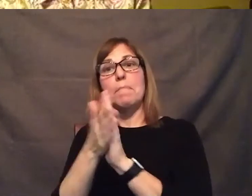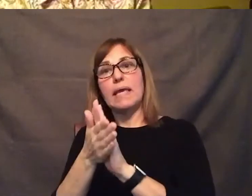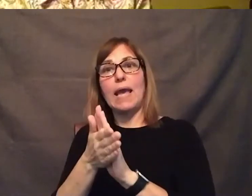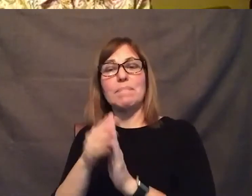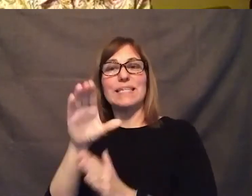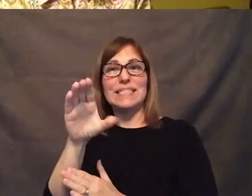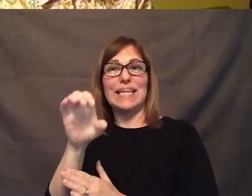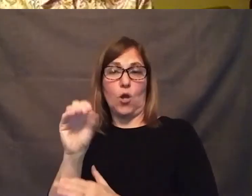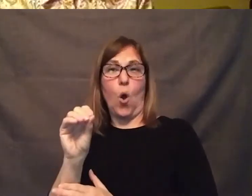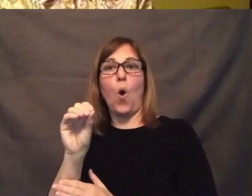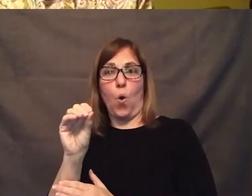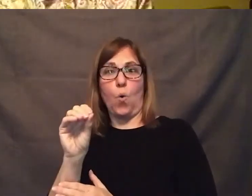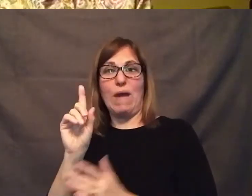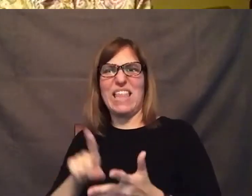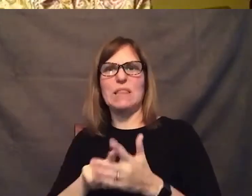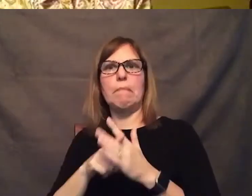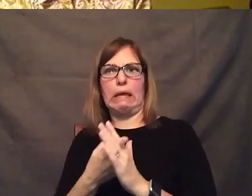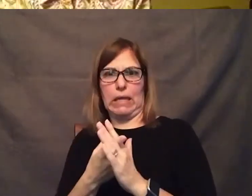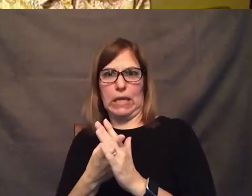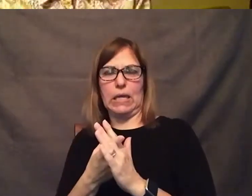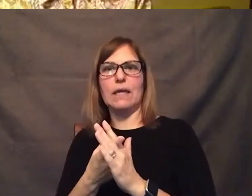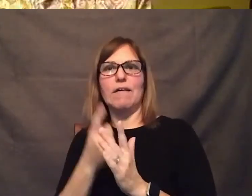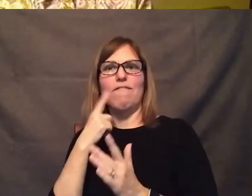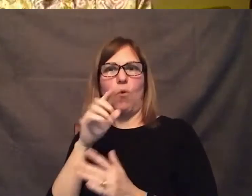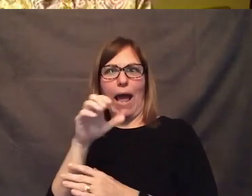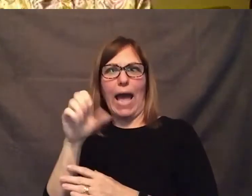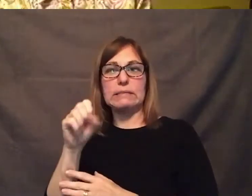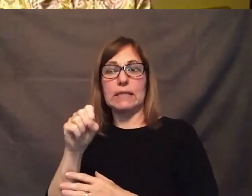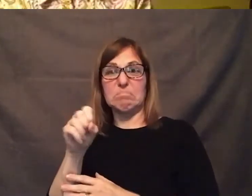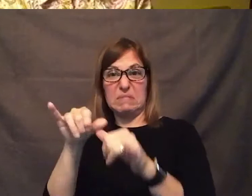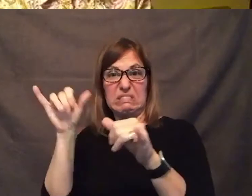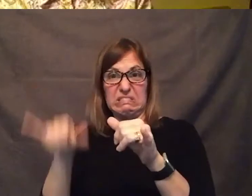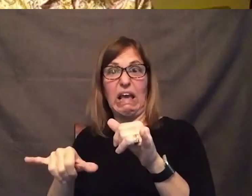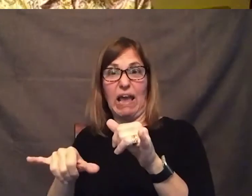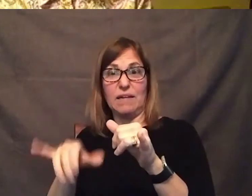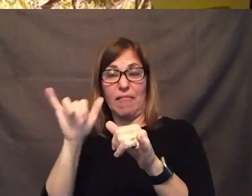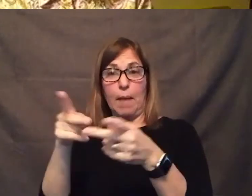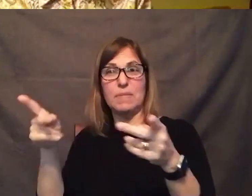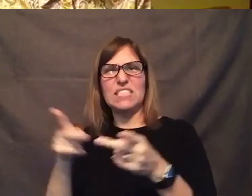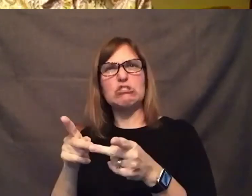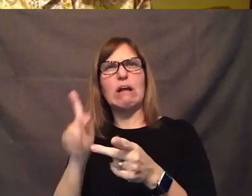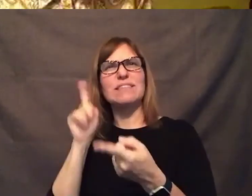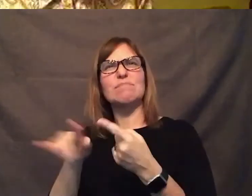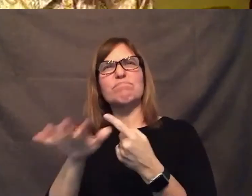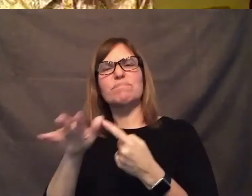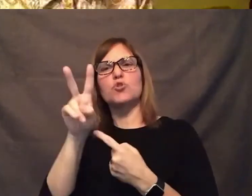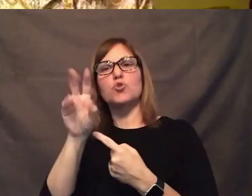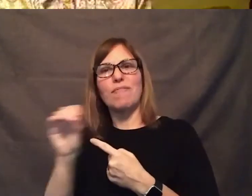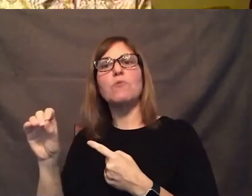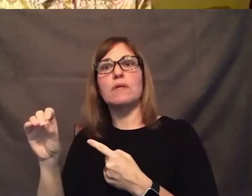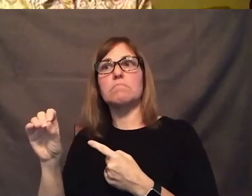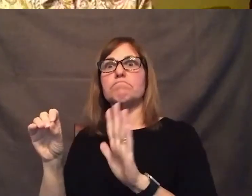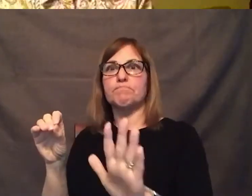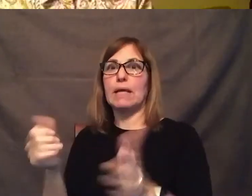officer at the beginning of Access, and he held that position until about 2000, when he received a heart